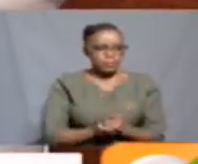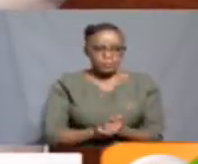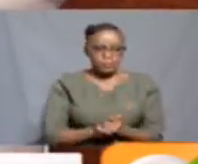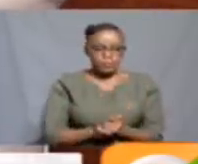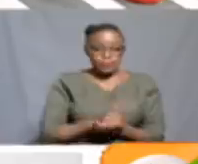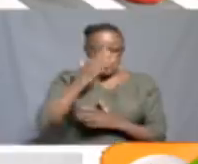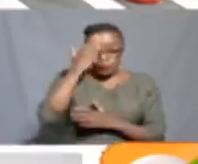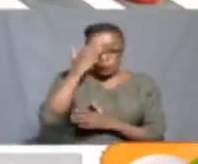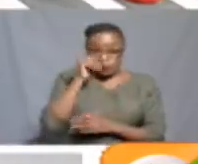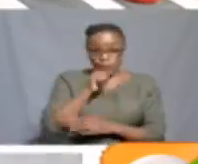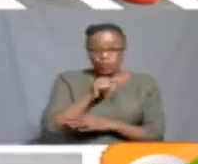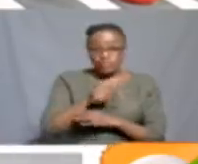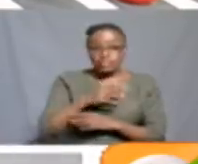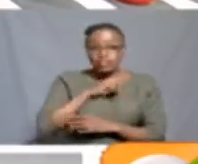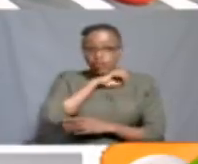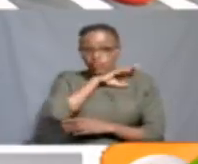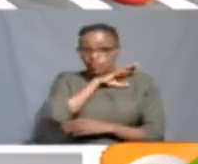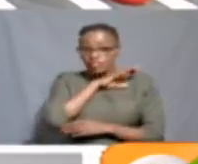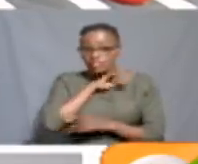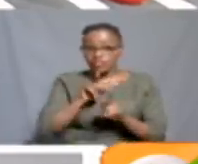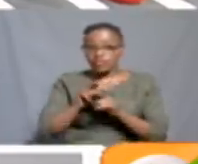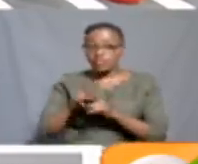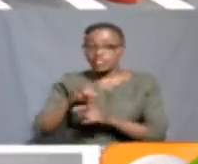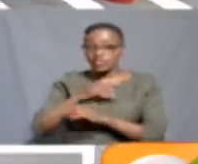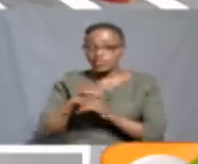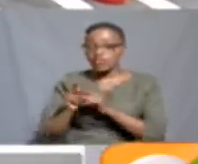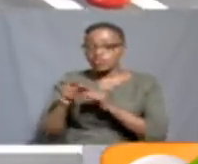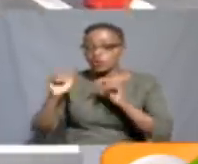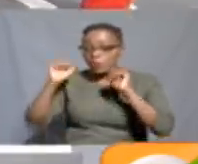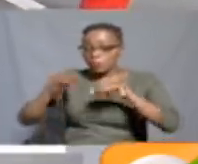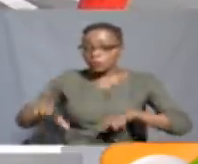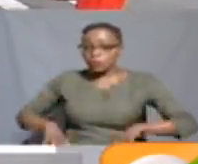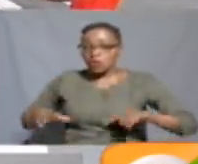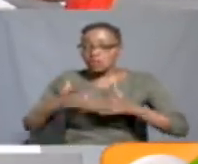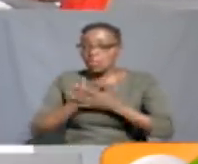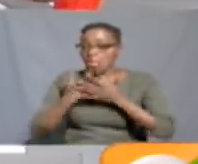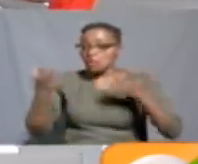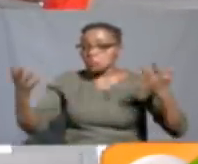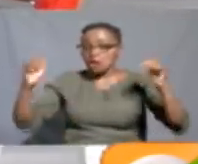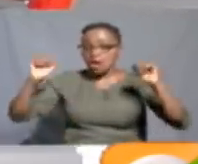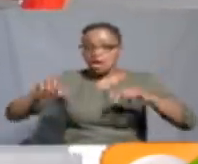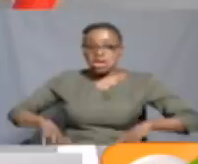You know, that says a lot, huh? Yeah. That says a lot. You could have lived anywhere, you know that? Yeah, absolutely.